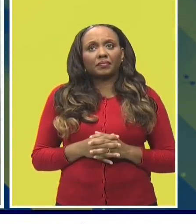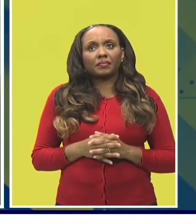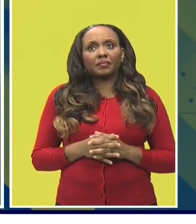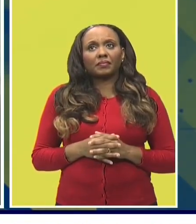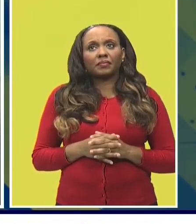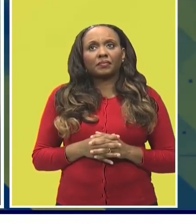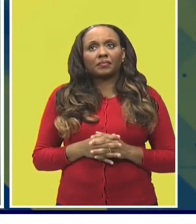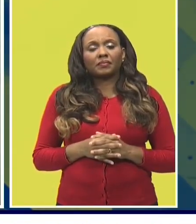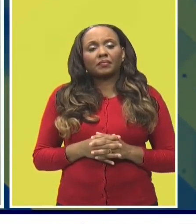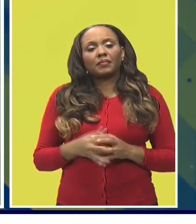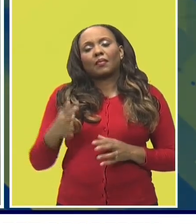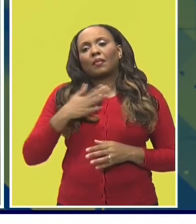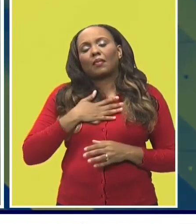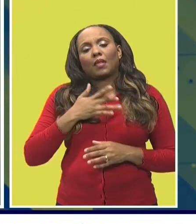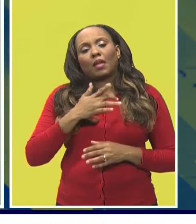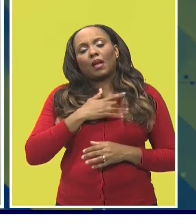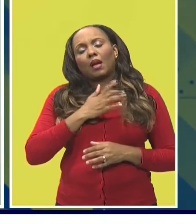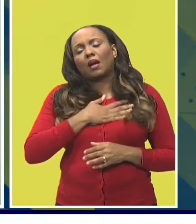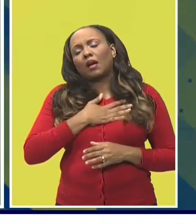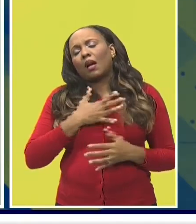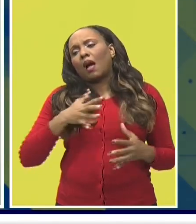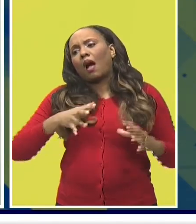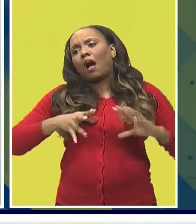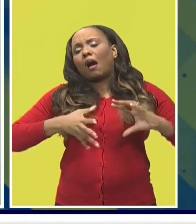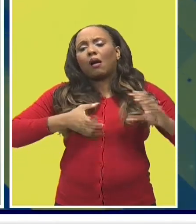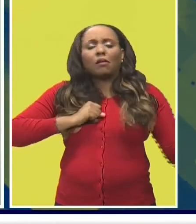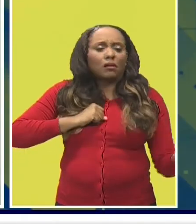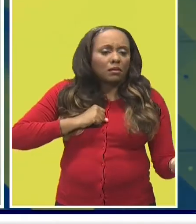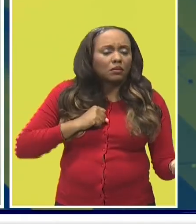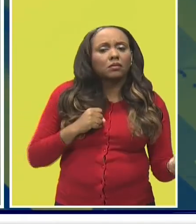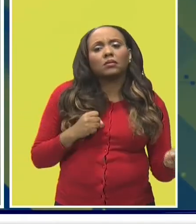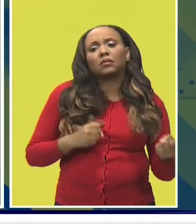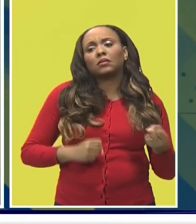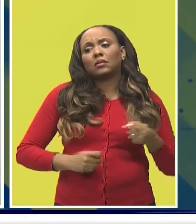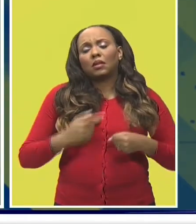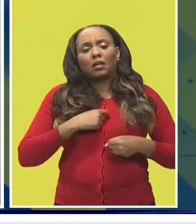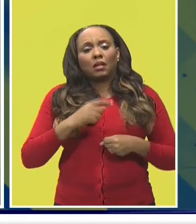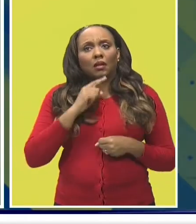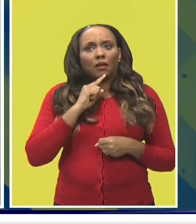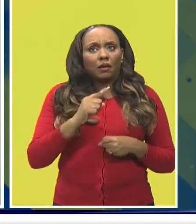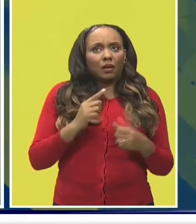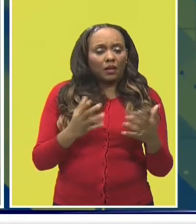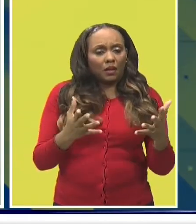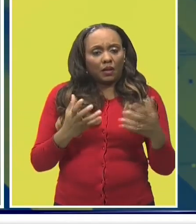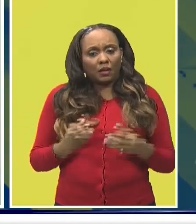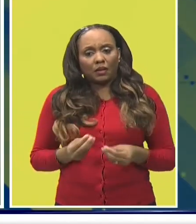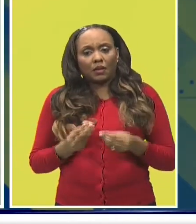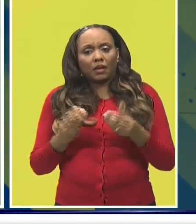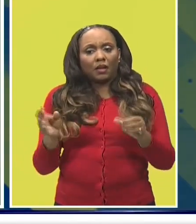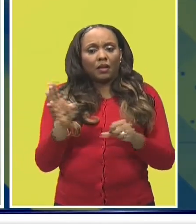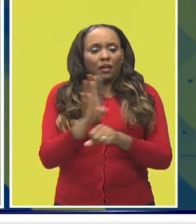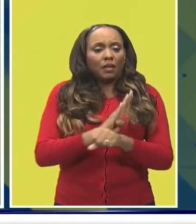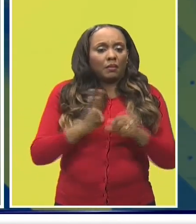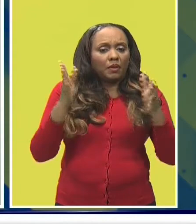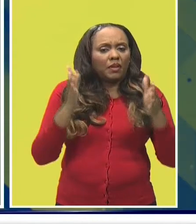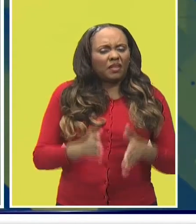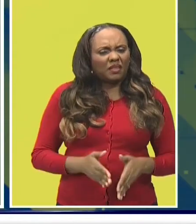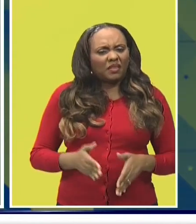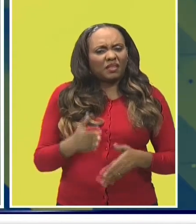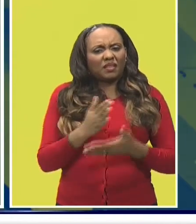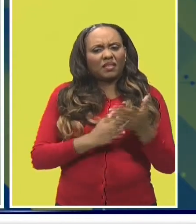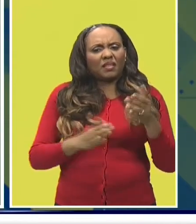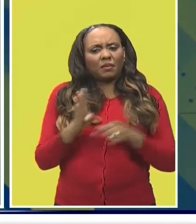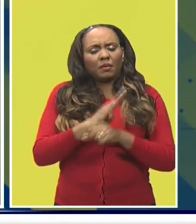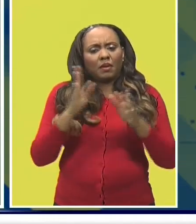My heart is very heavy today because I wanted to give the Barbadians who have worked with me for